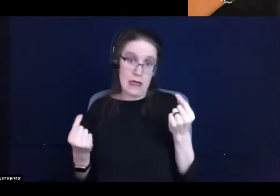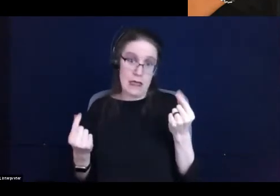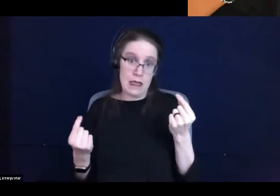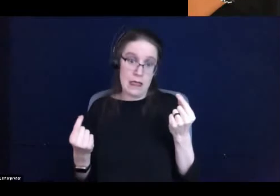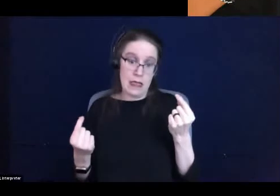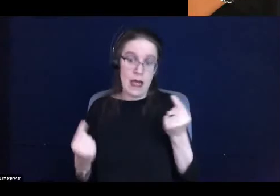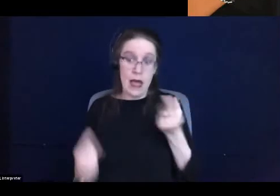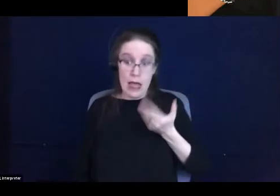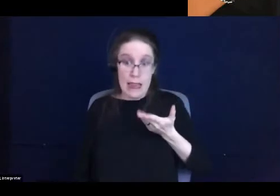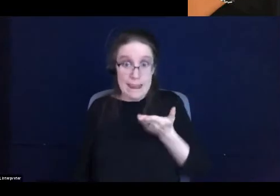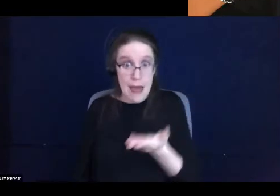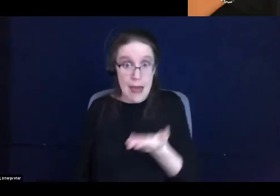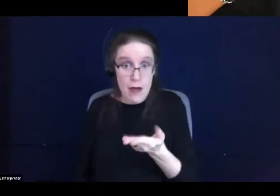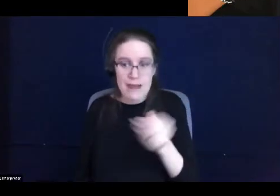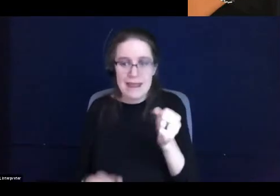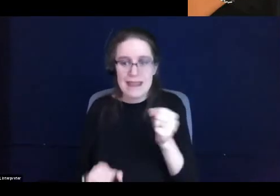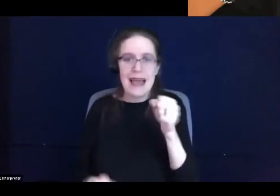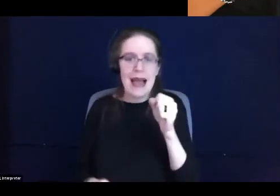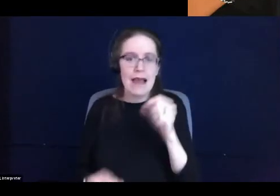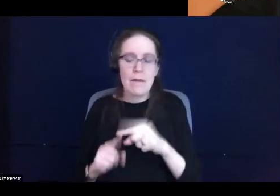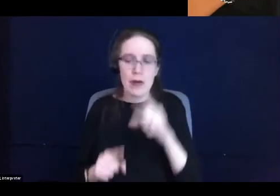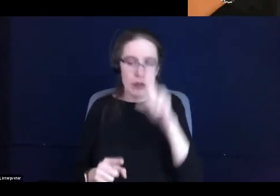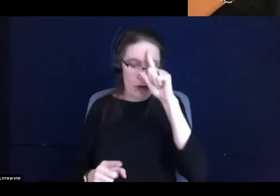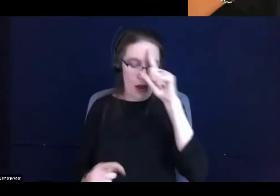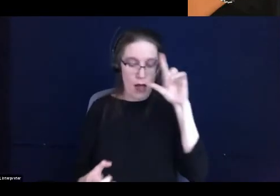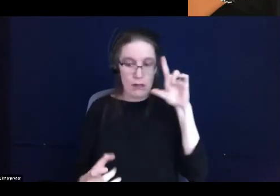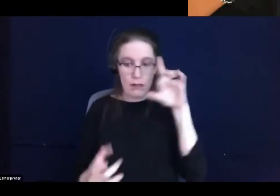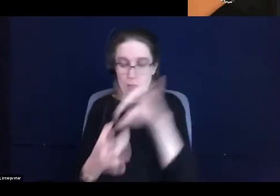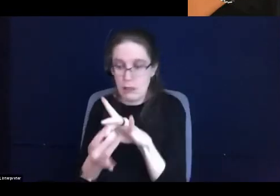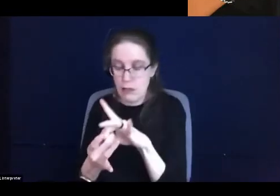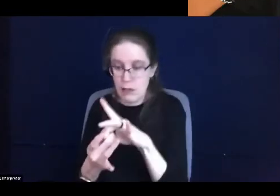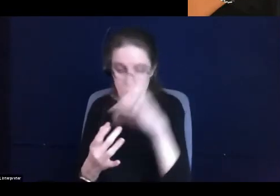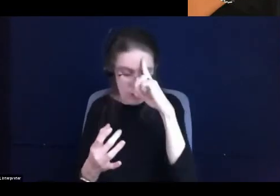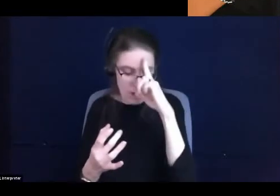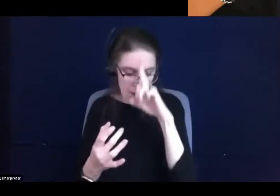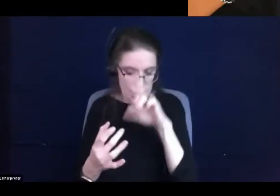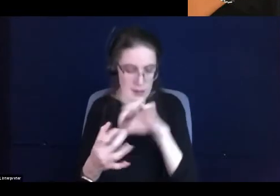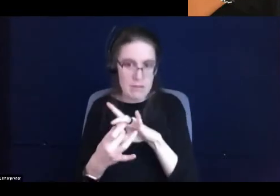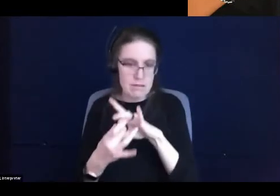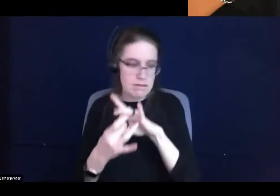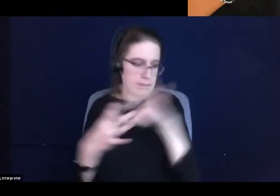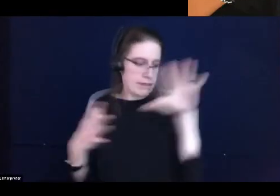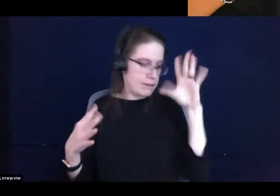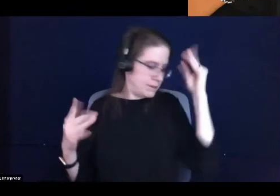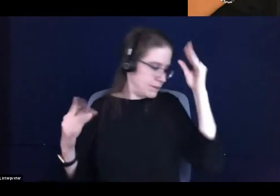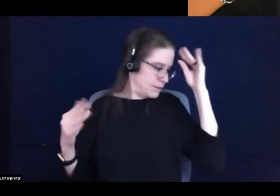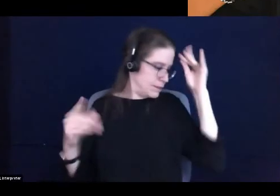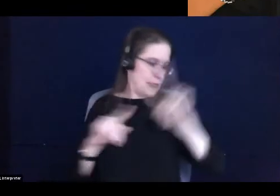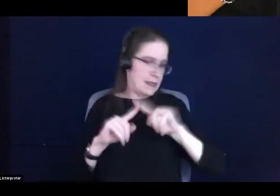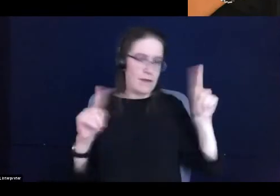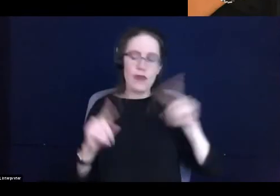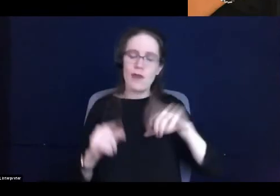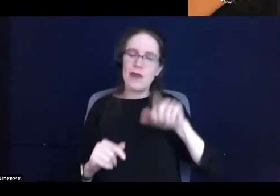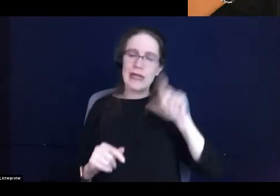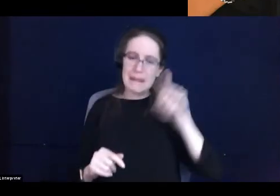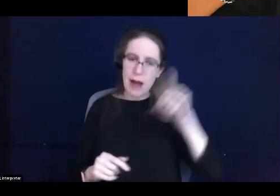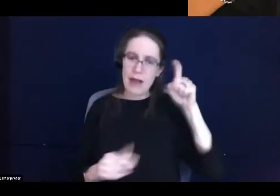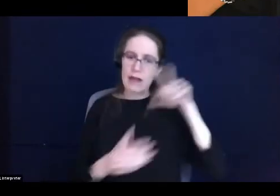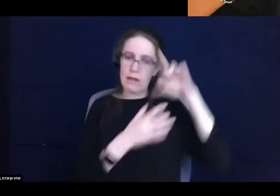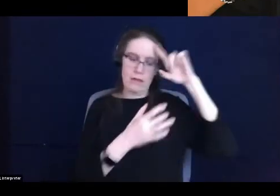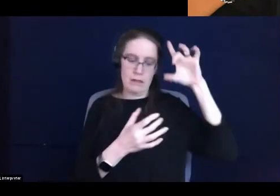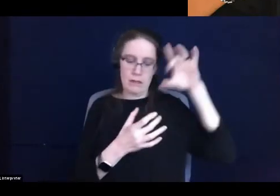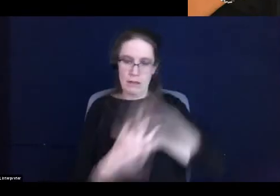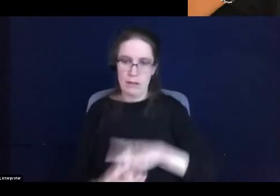are not actually present. Your mind is somewhere else. So you have to ground yourself in order to